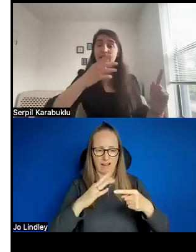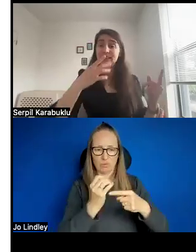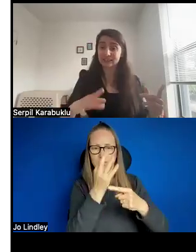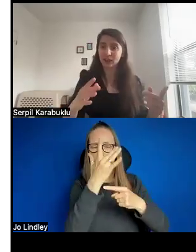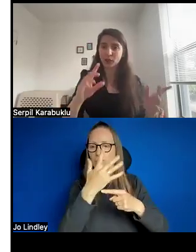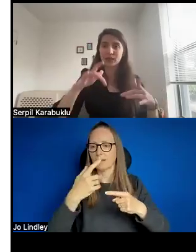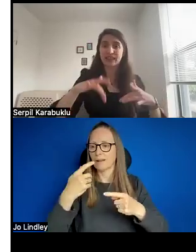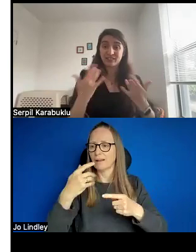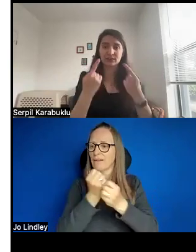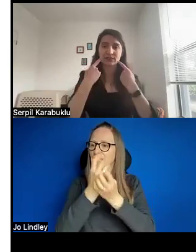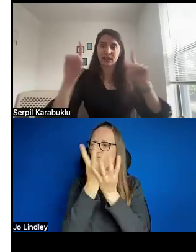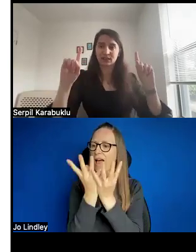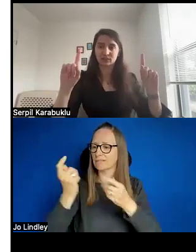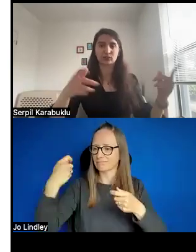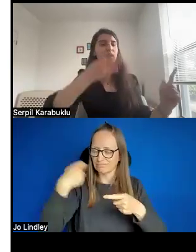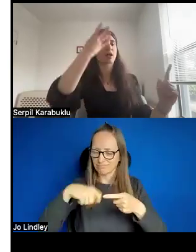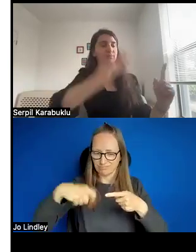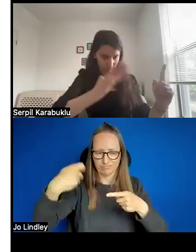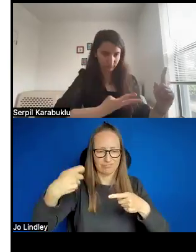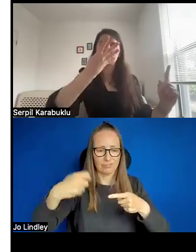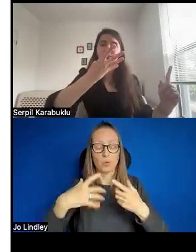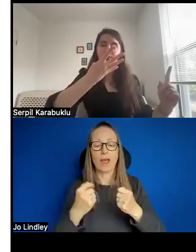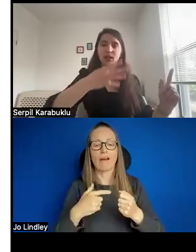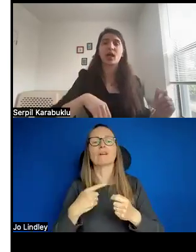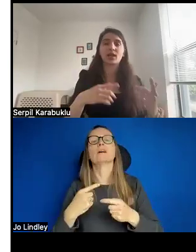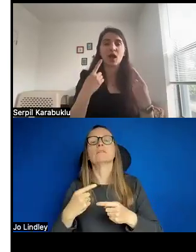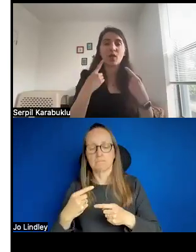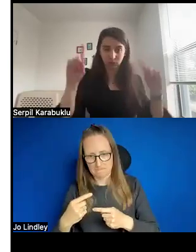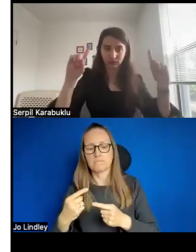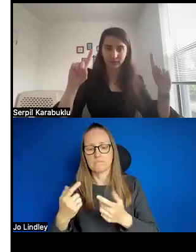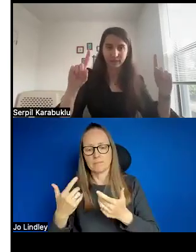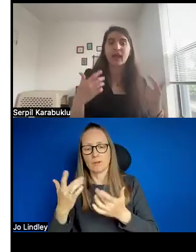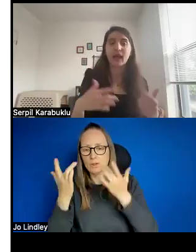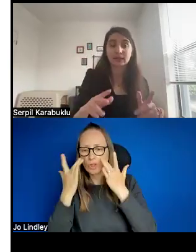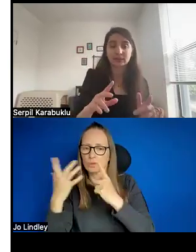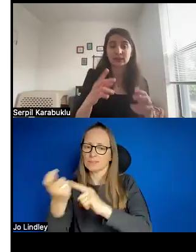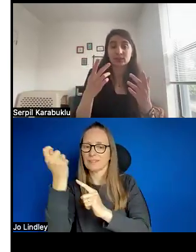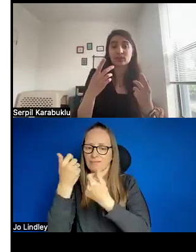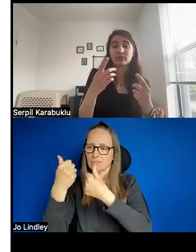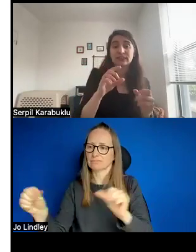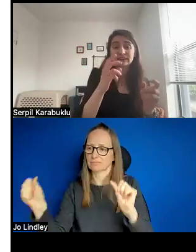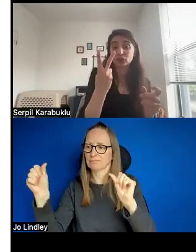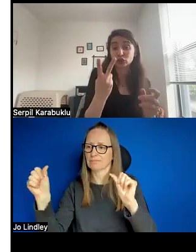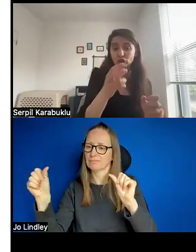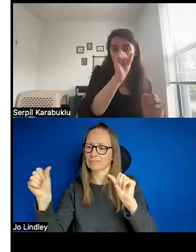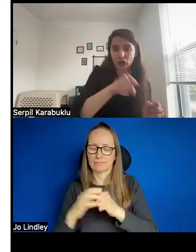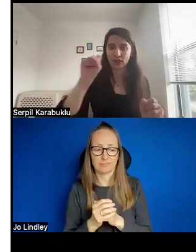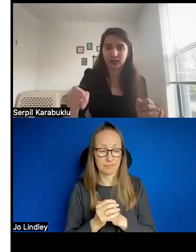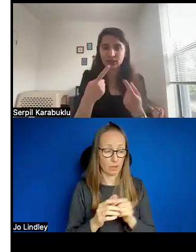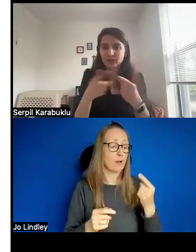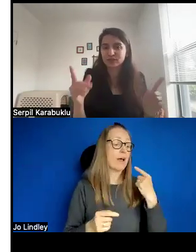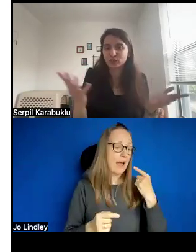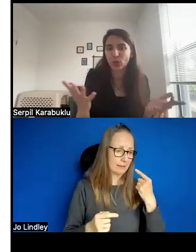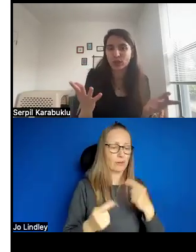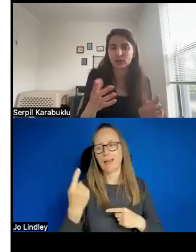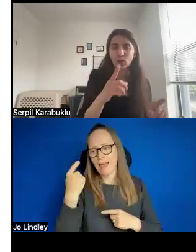this case, we have a head nod conveying us to success. So we have same non-manual occurring in